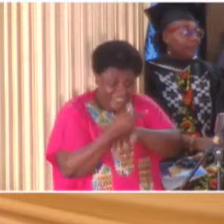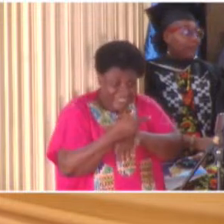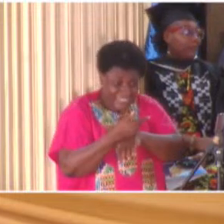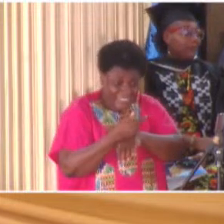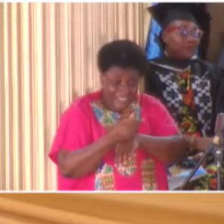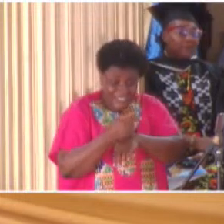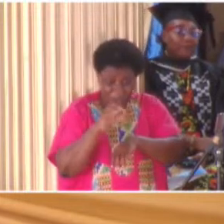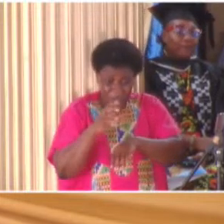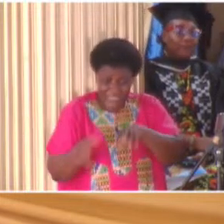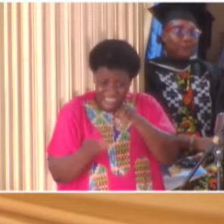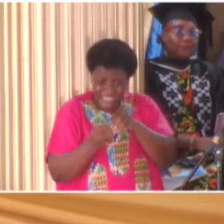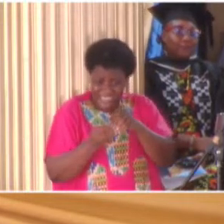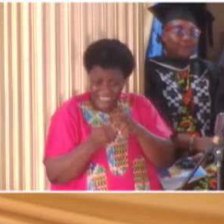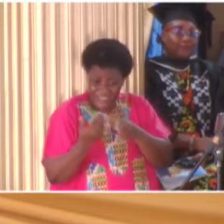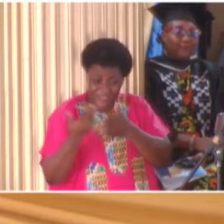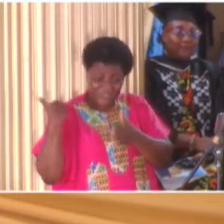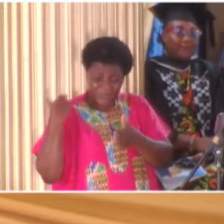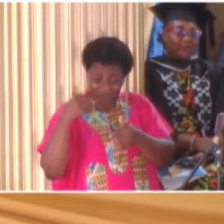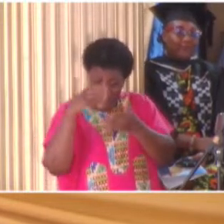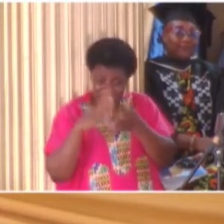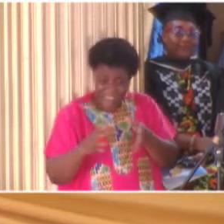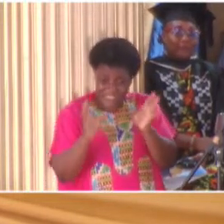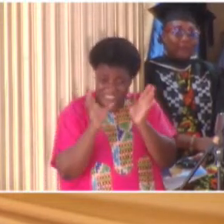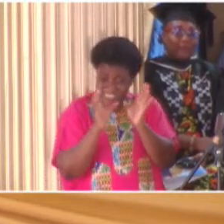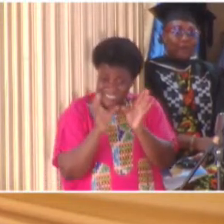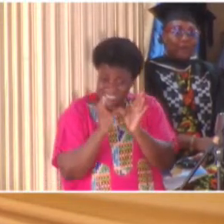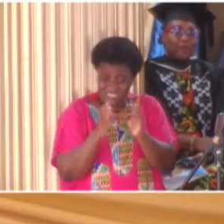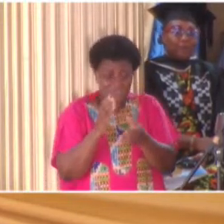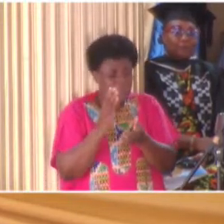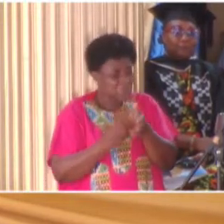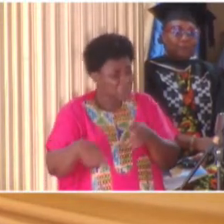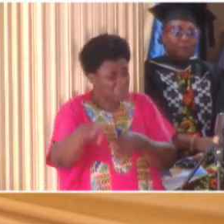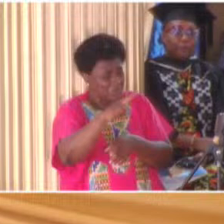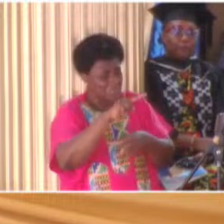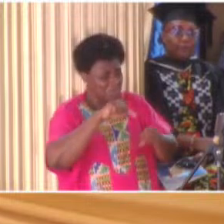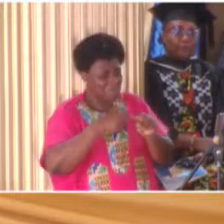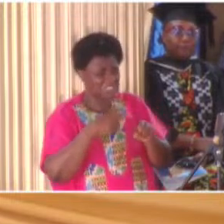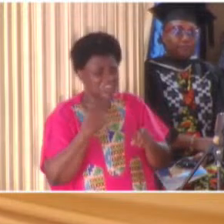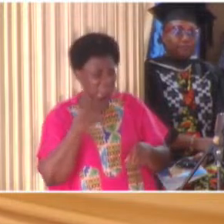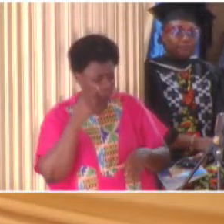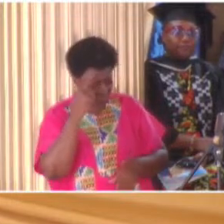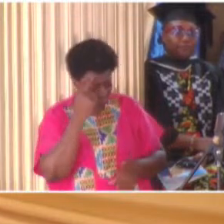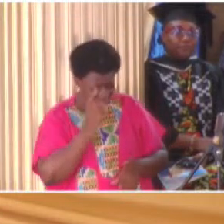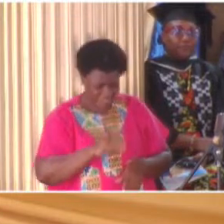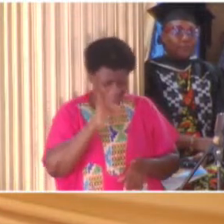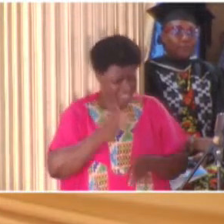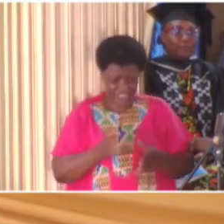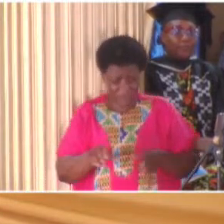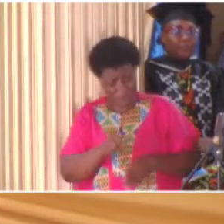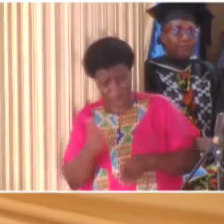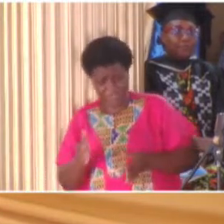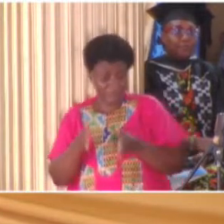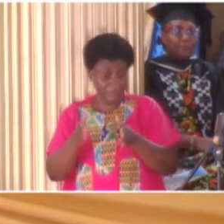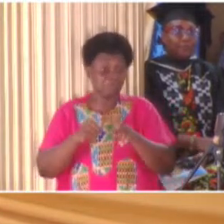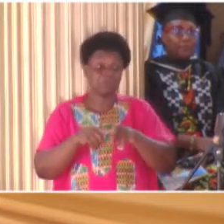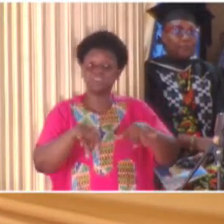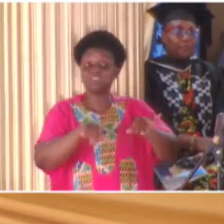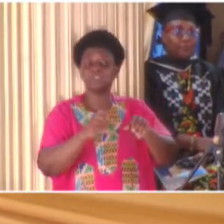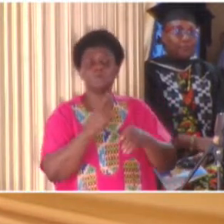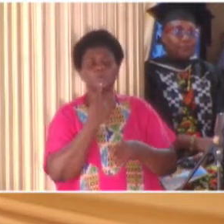former students to our CVs. Some of us even started weighing our options. Yet, we held